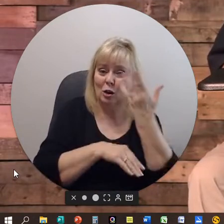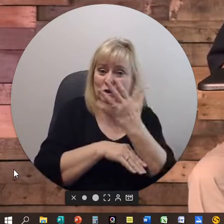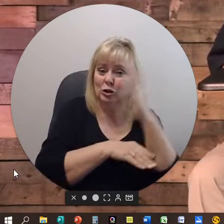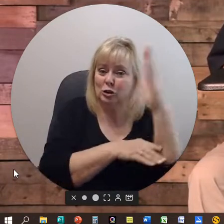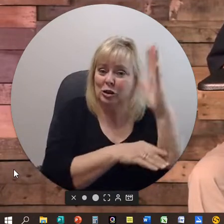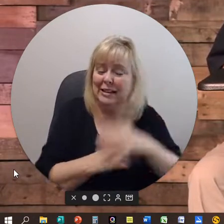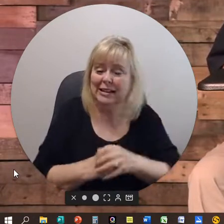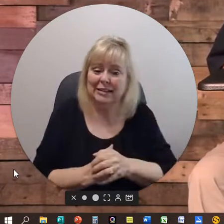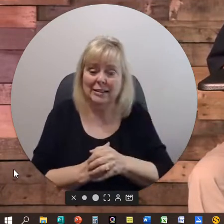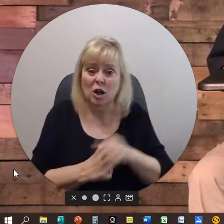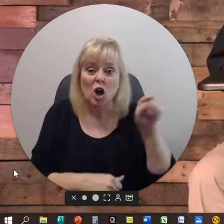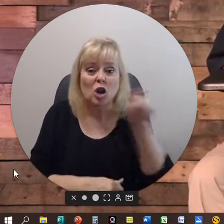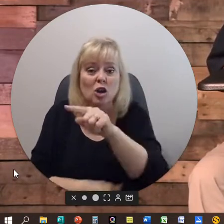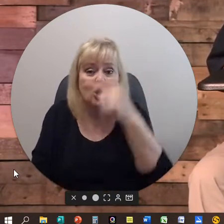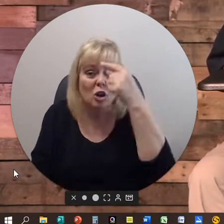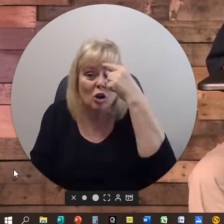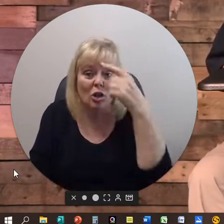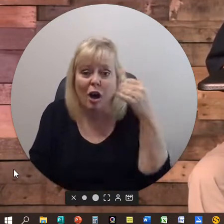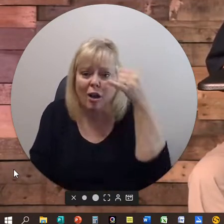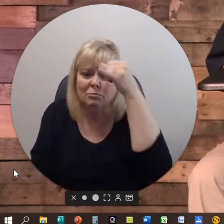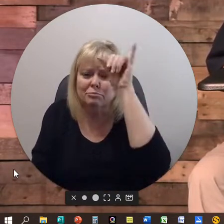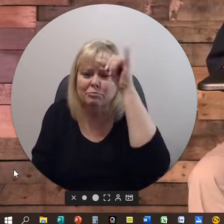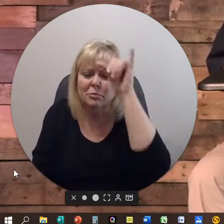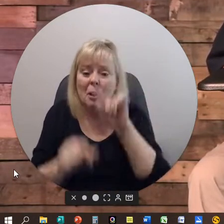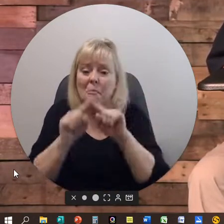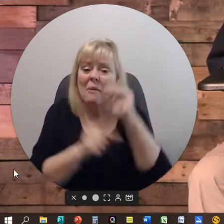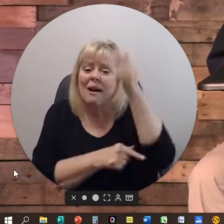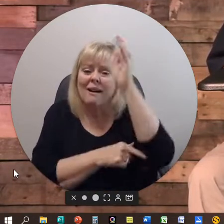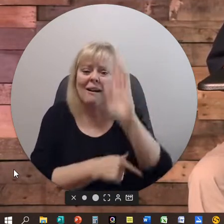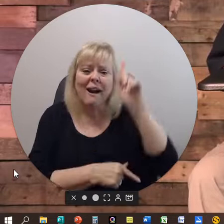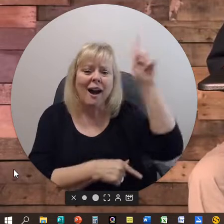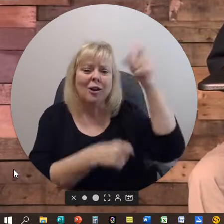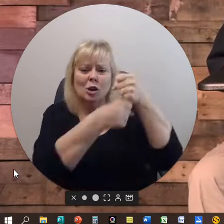used by the Creator to bring abundant new life.